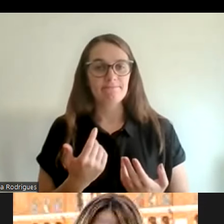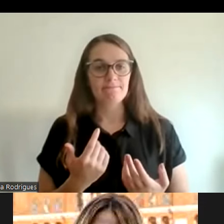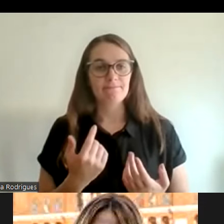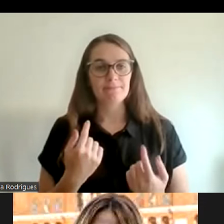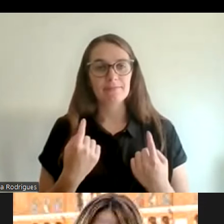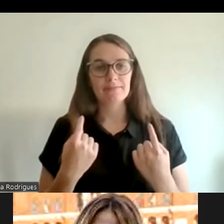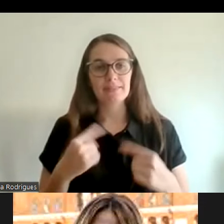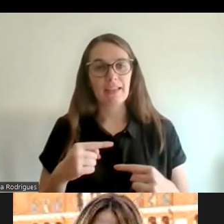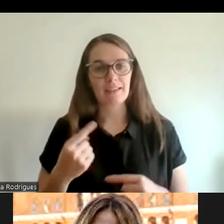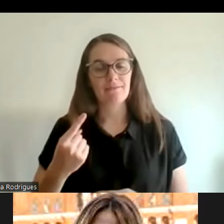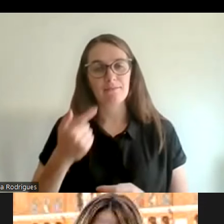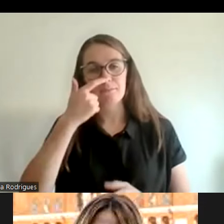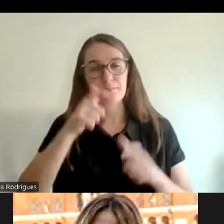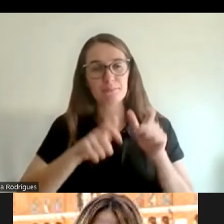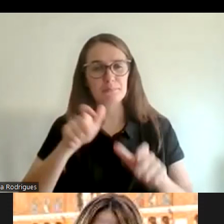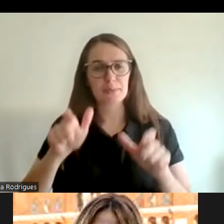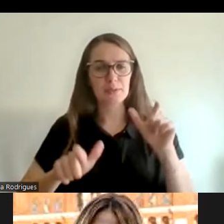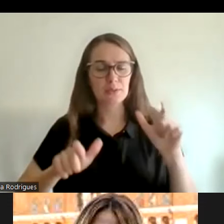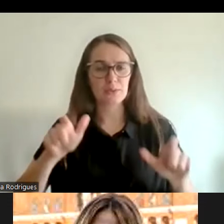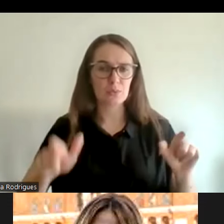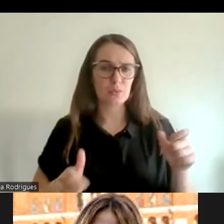everybody to vote